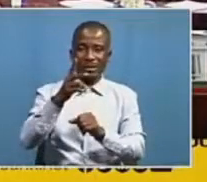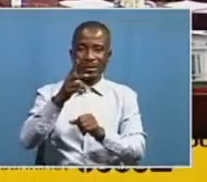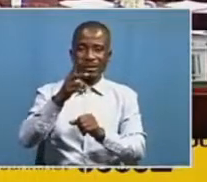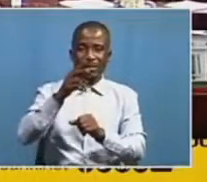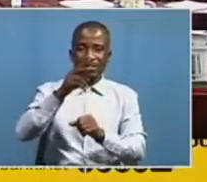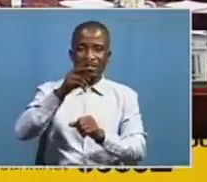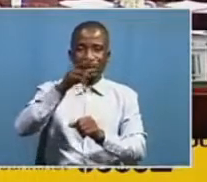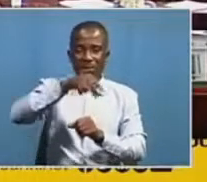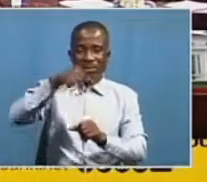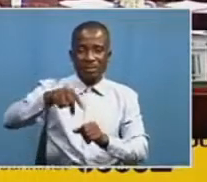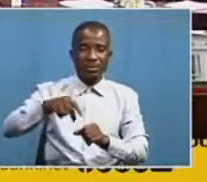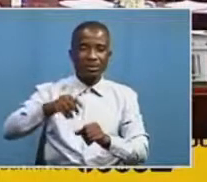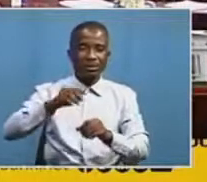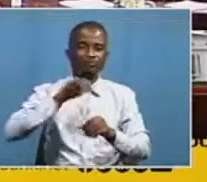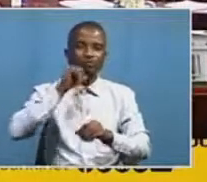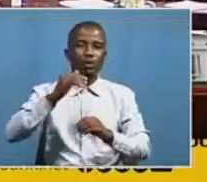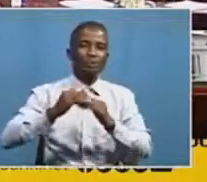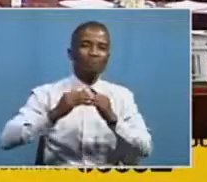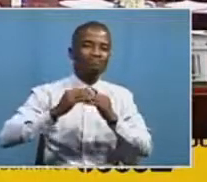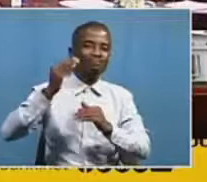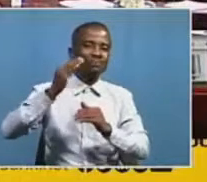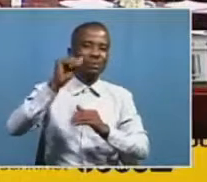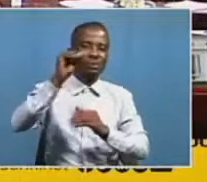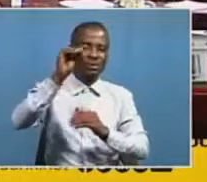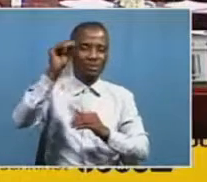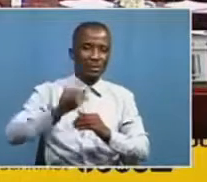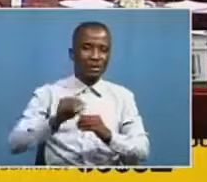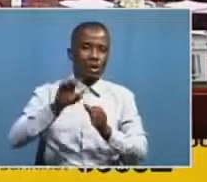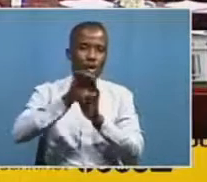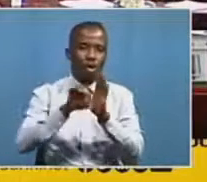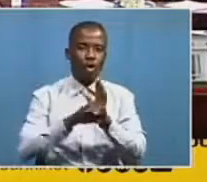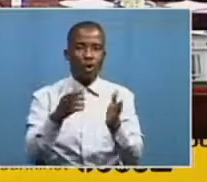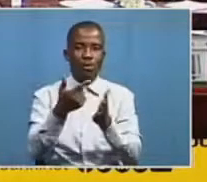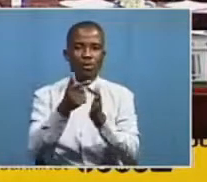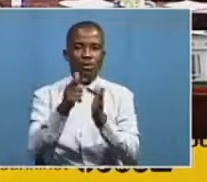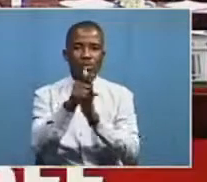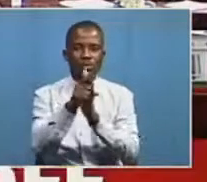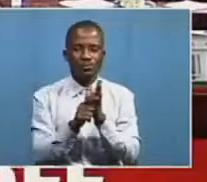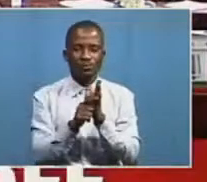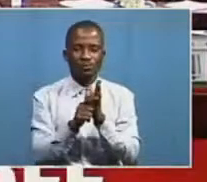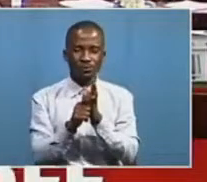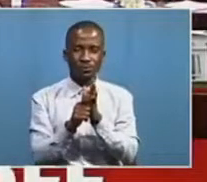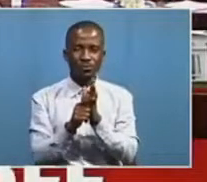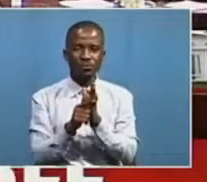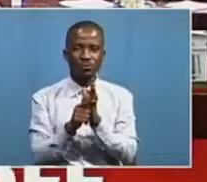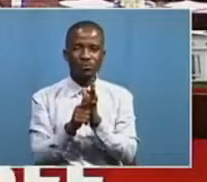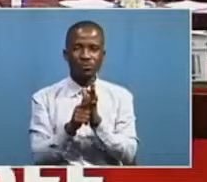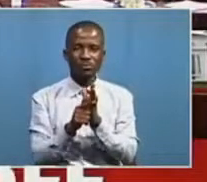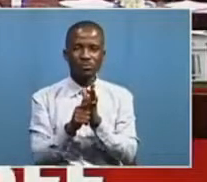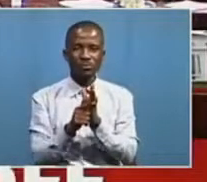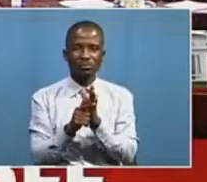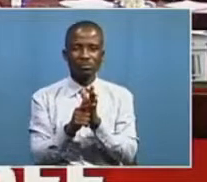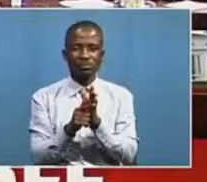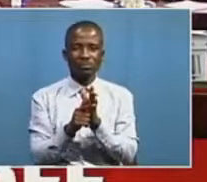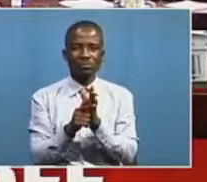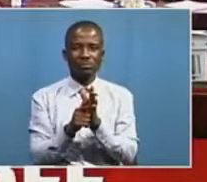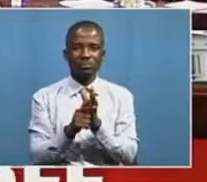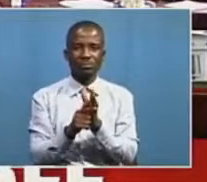meet the 60%, will not meet the Article 63 threshold is misleading, untenable, and